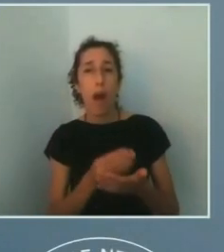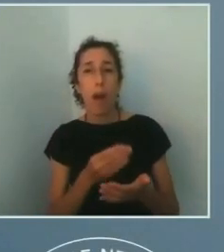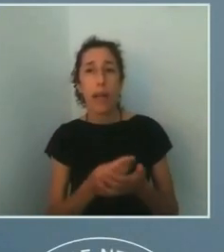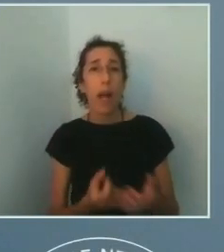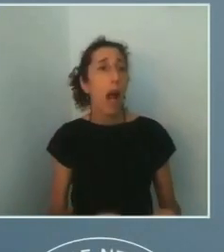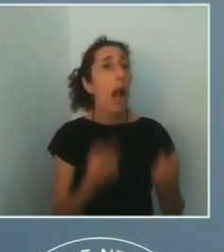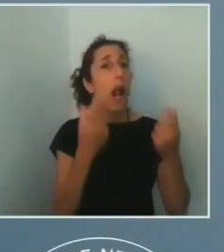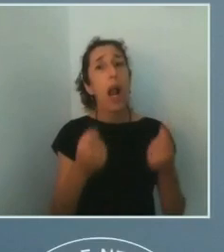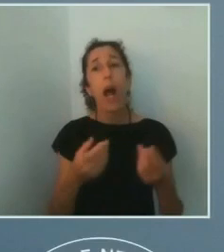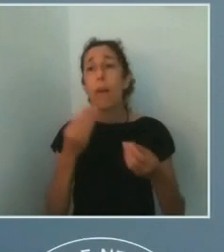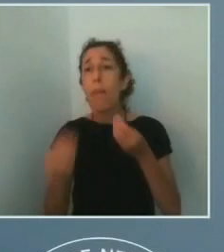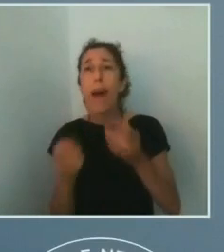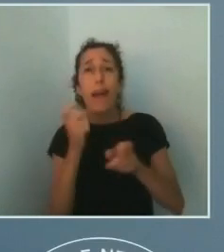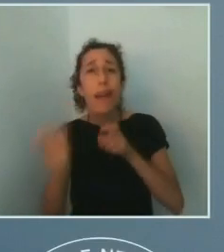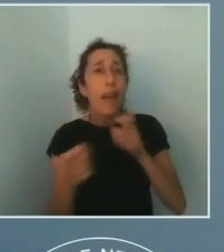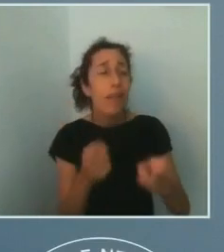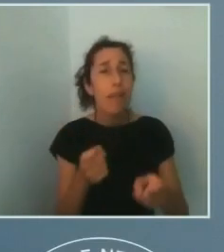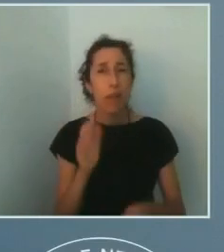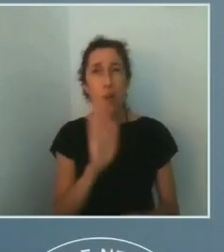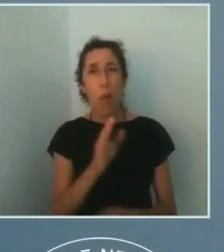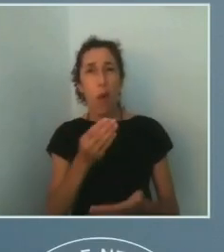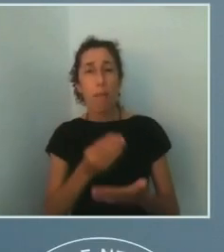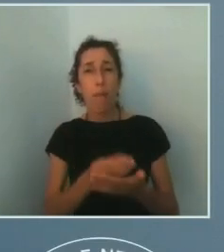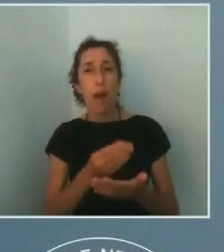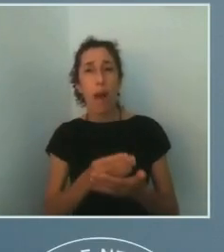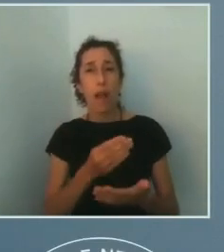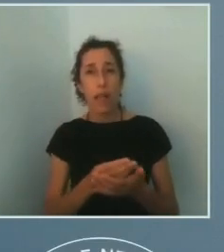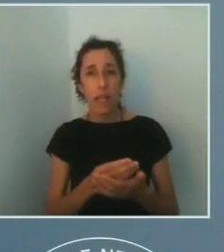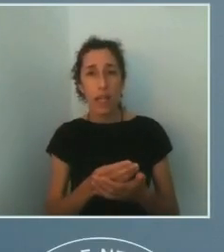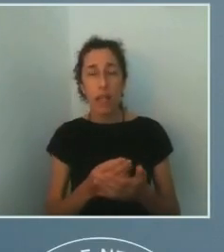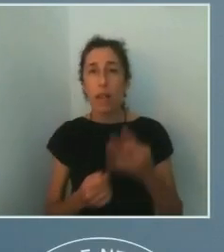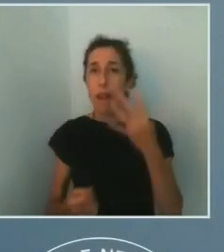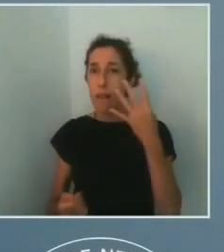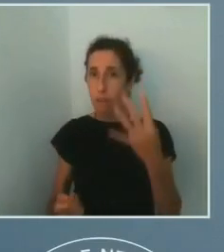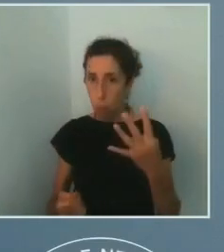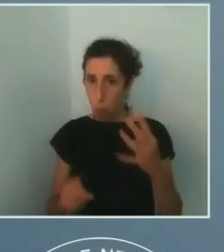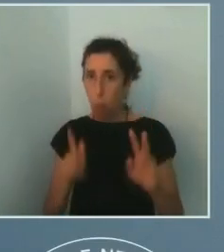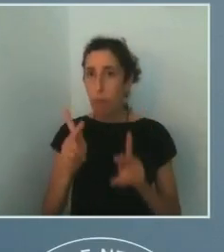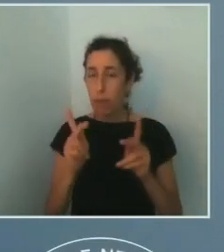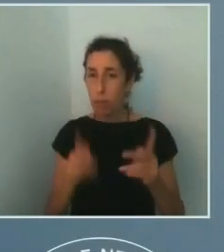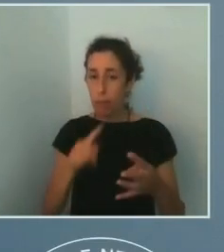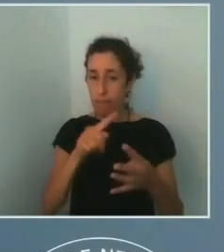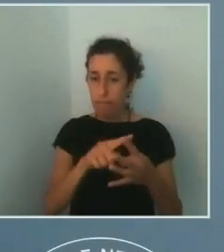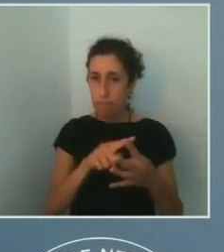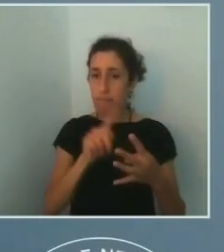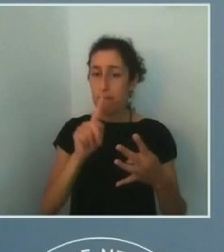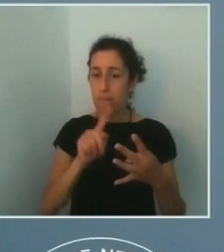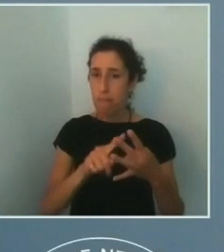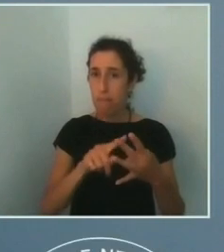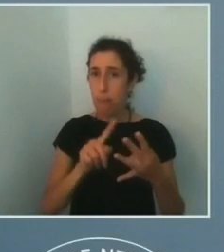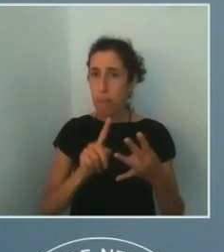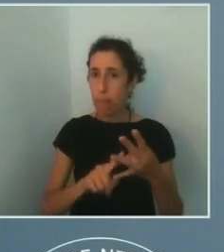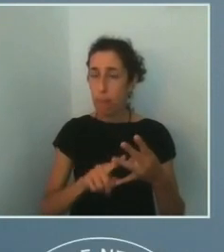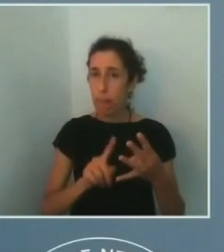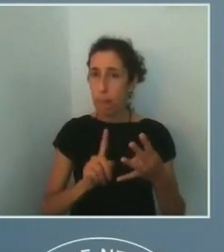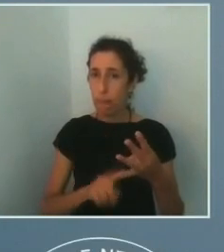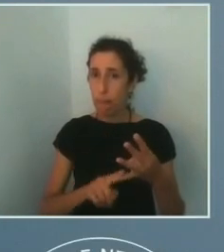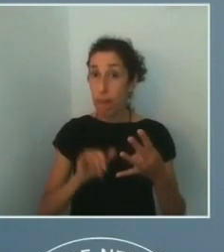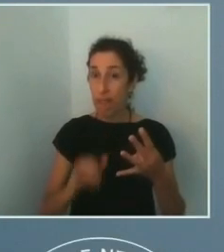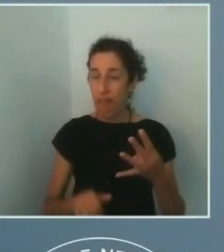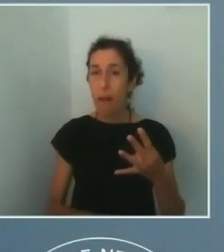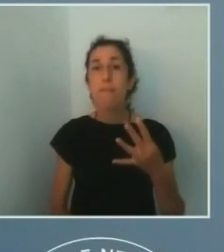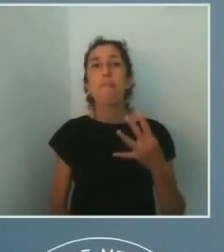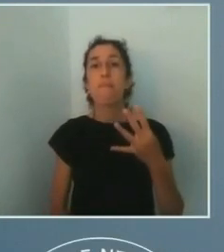important to make it, because I think they're absolutely right to point to this concern about political vendettas and how the law should not be